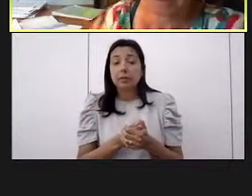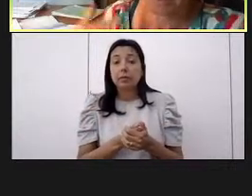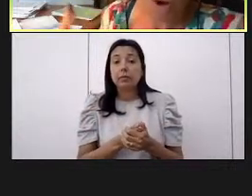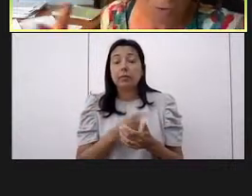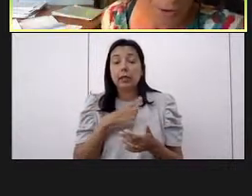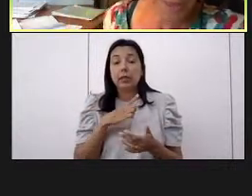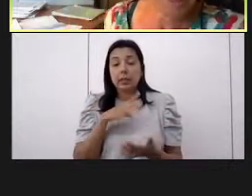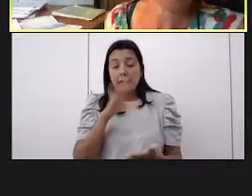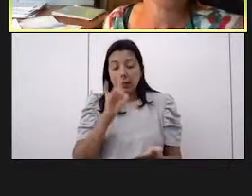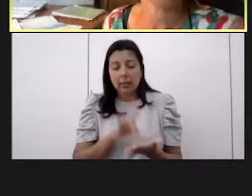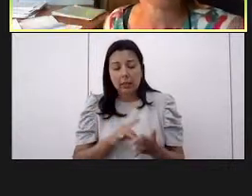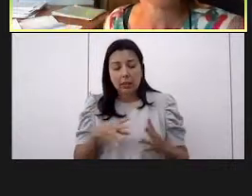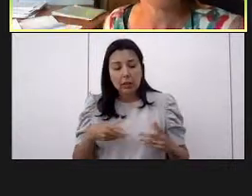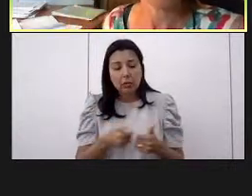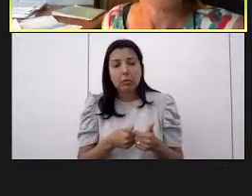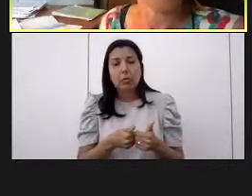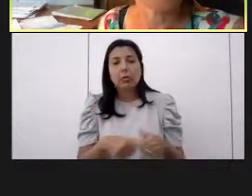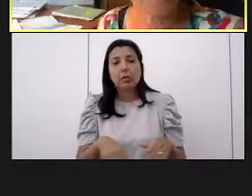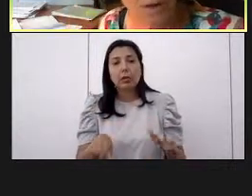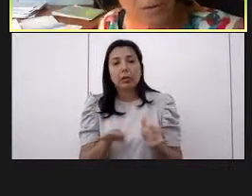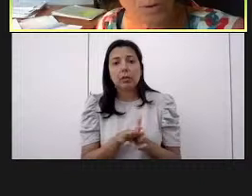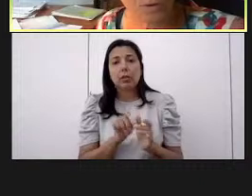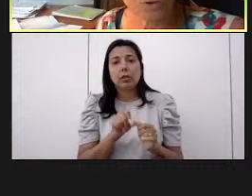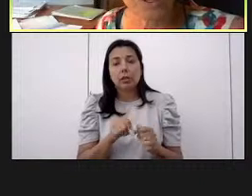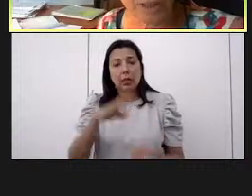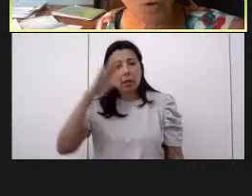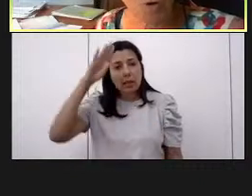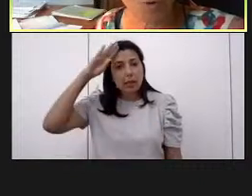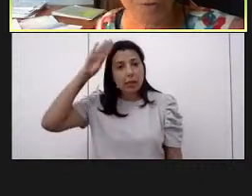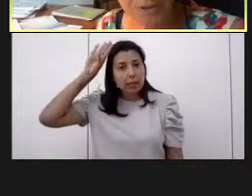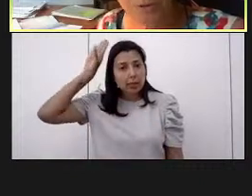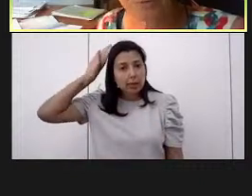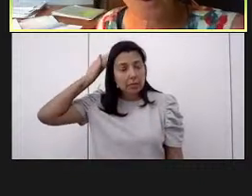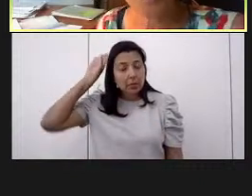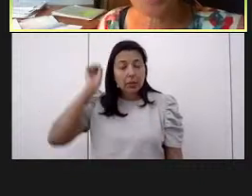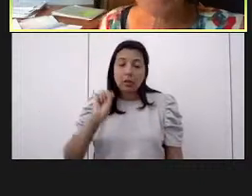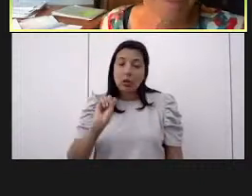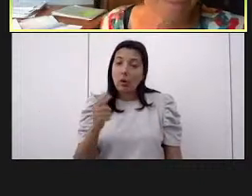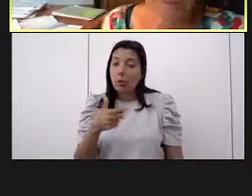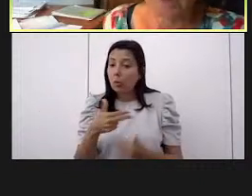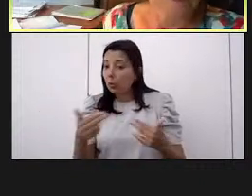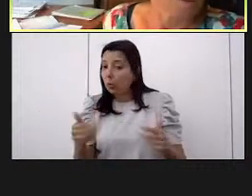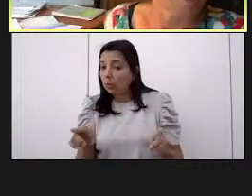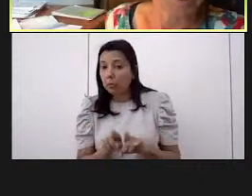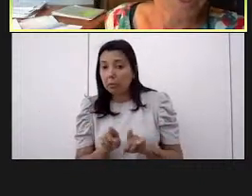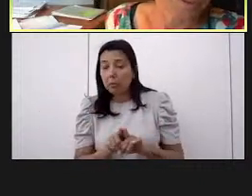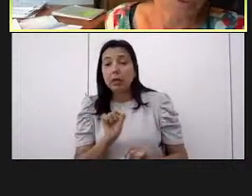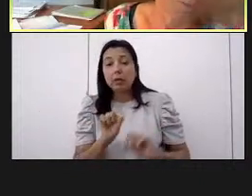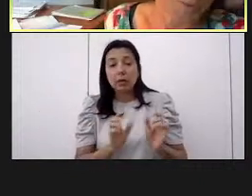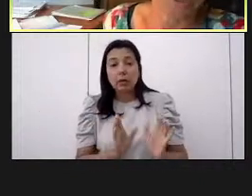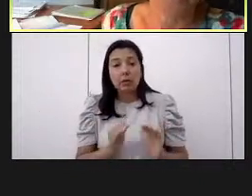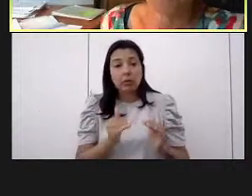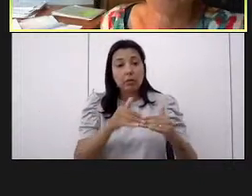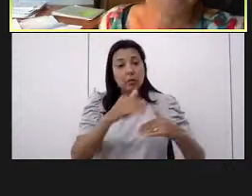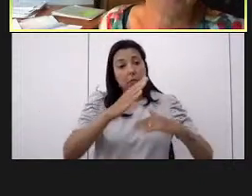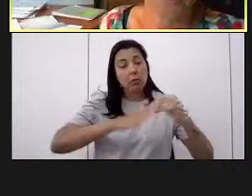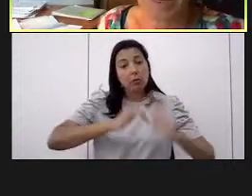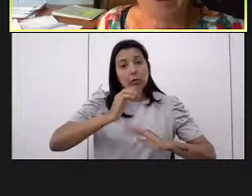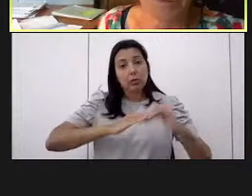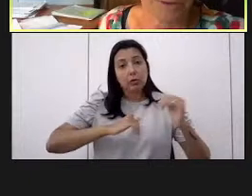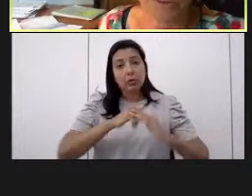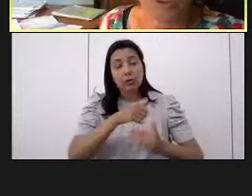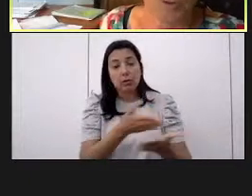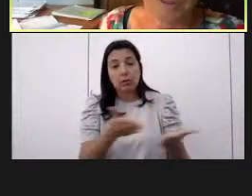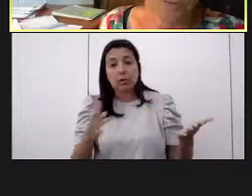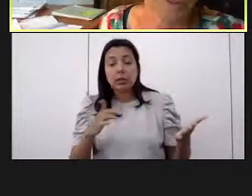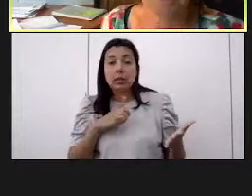academic glory, let's say. And on the sectoral professional forum, you have competition through elections. I